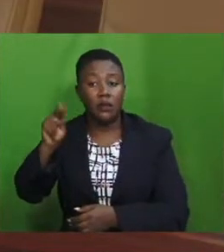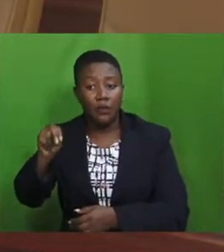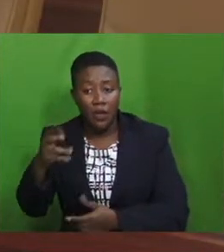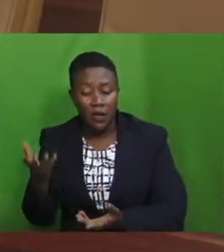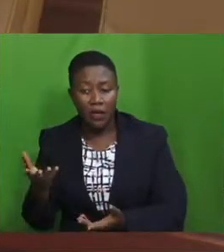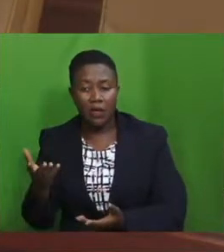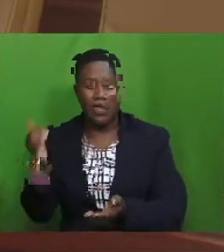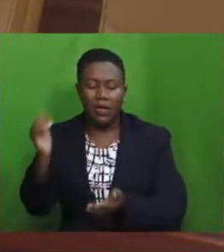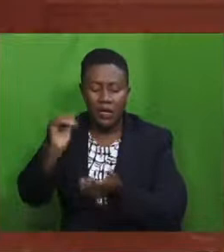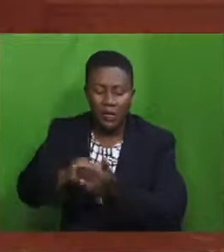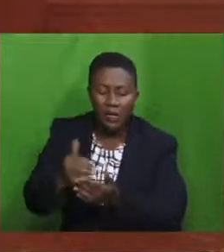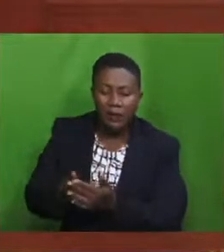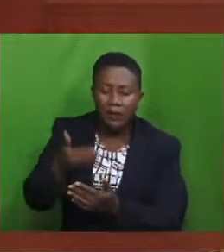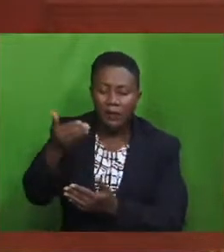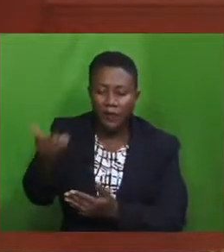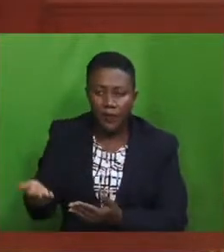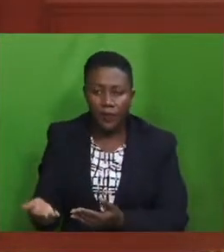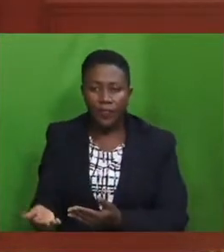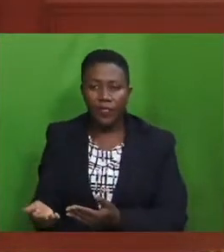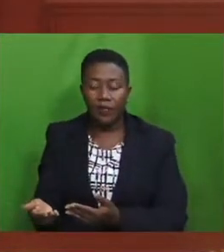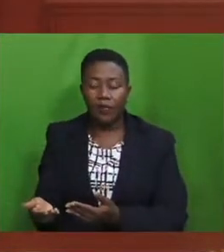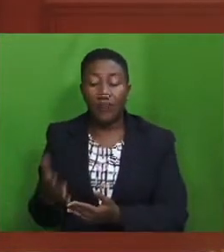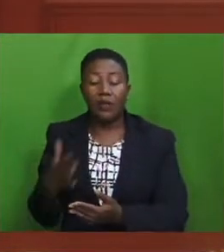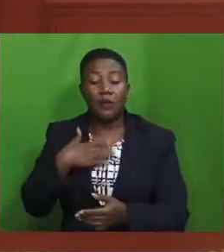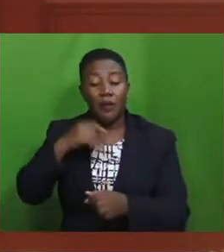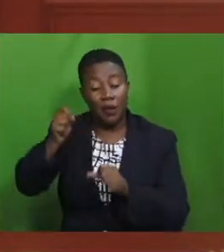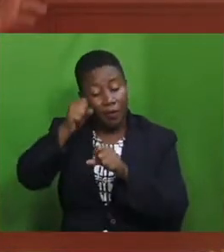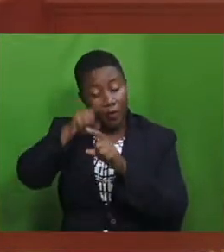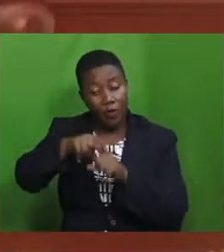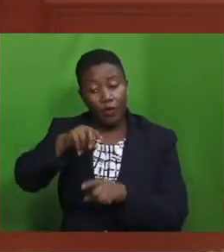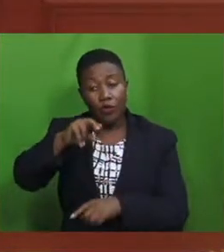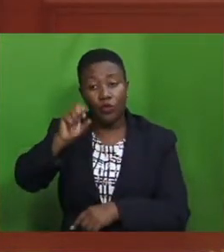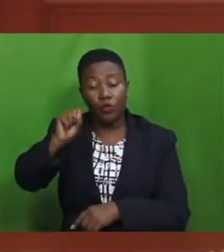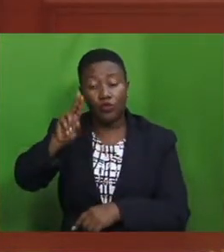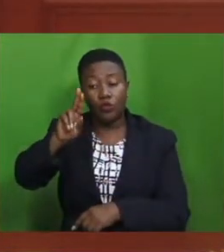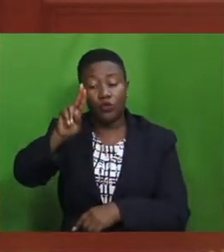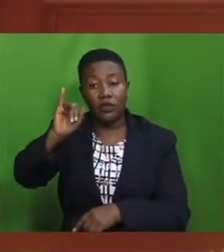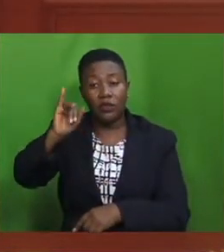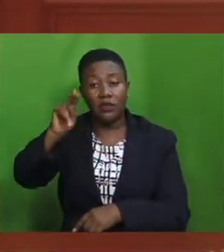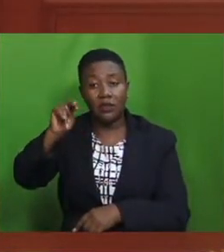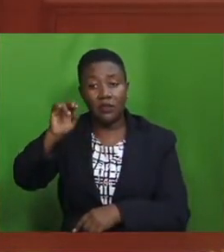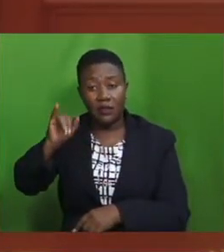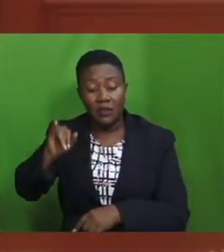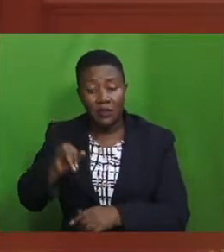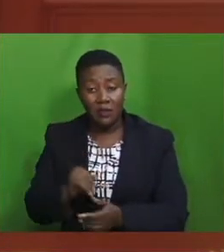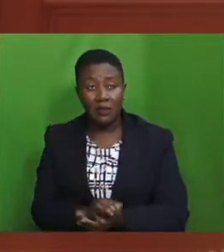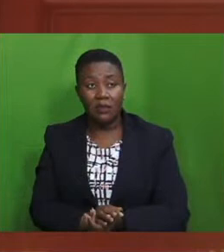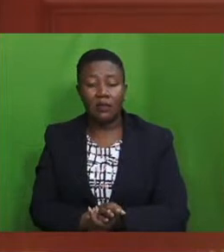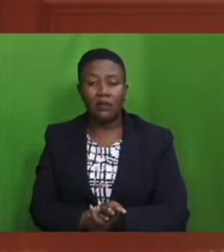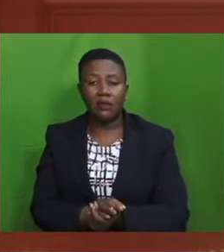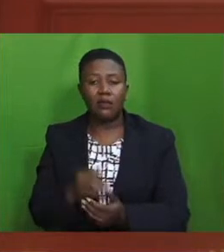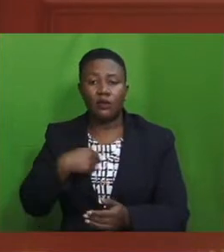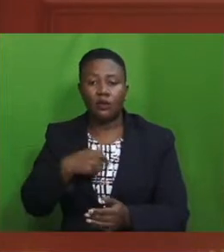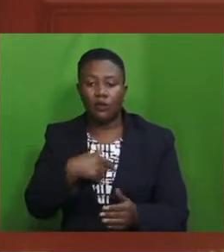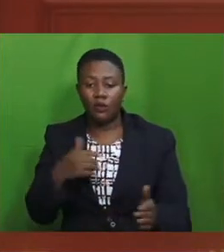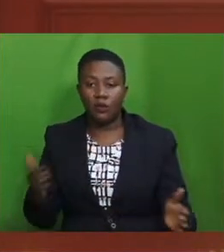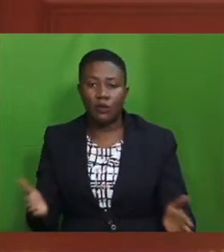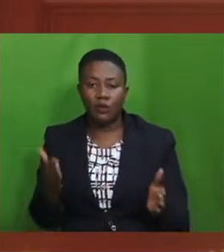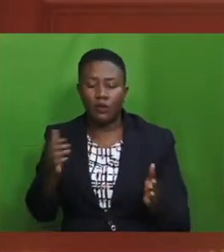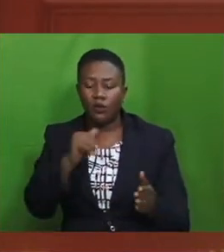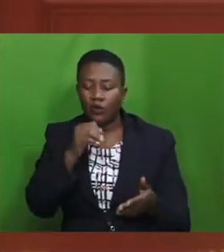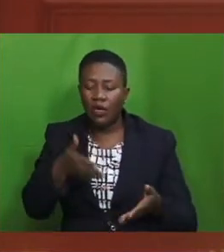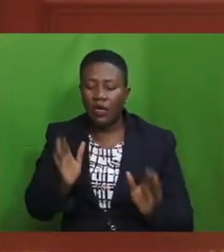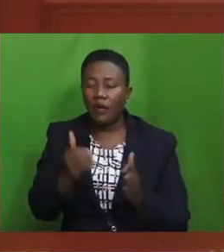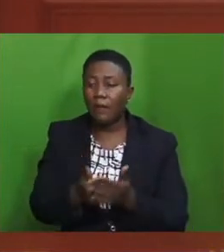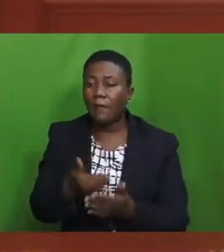buy another one. The Honorable Sohini will remember the other one. Growing up in Tamale, we were not encouraged to buy it. They said,